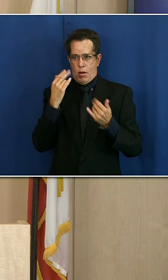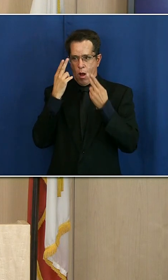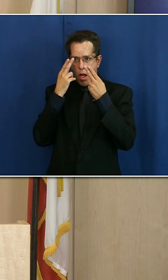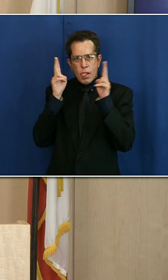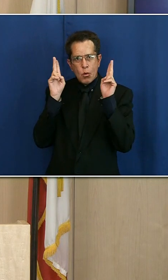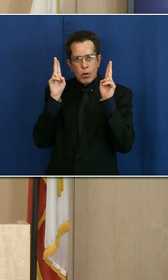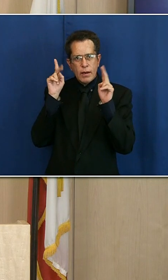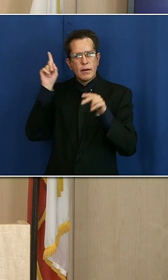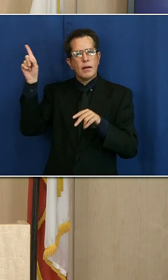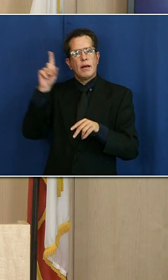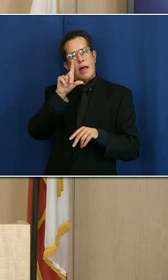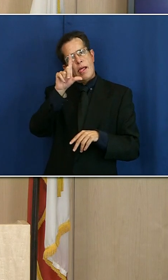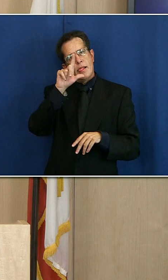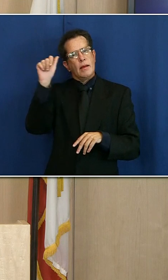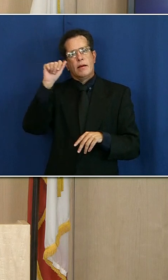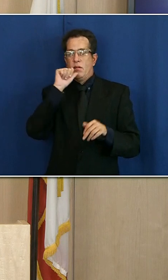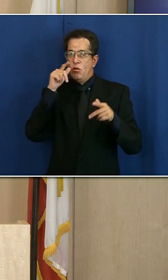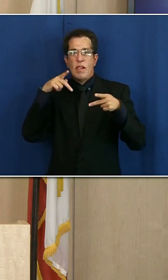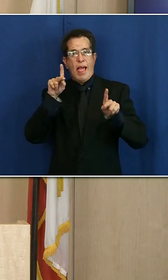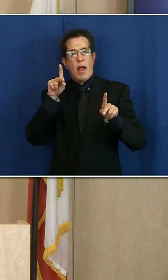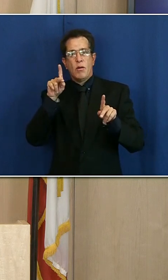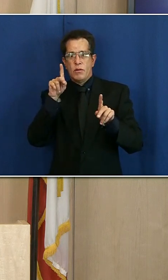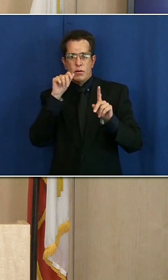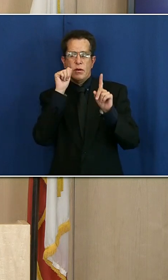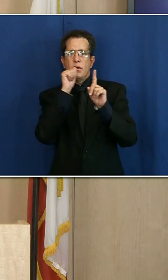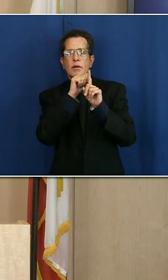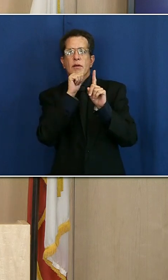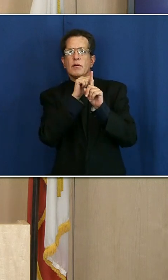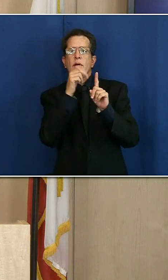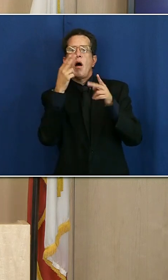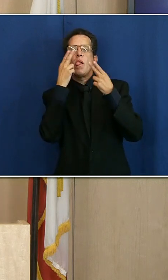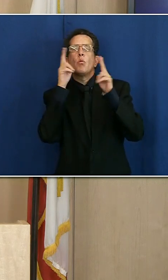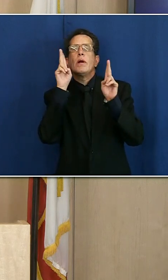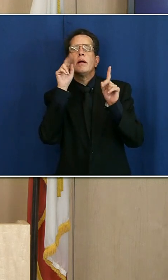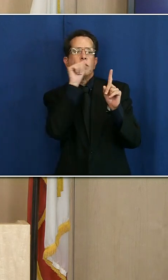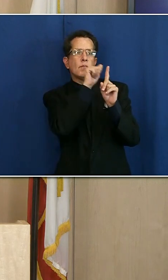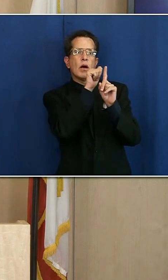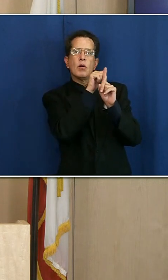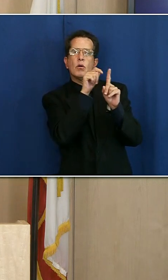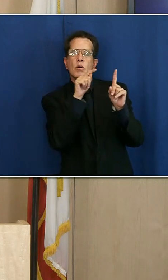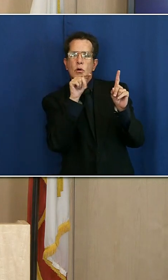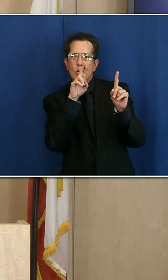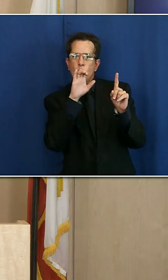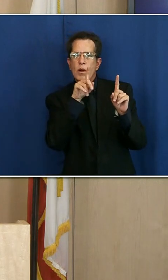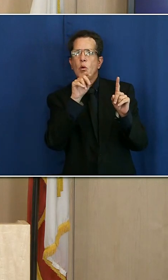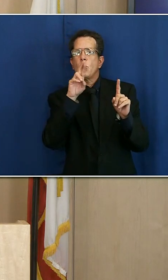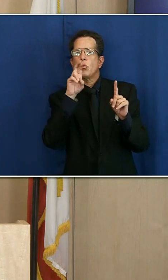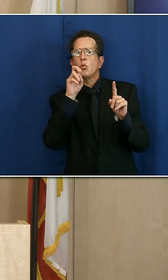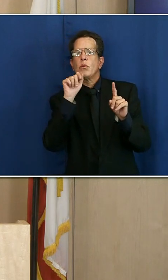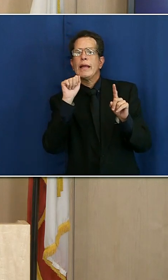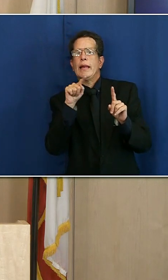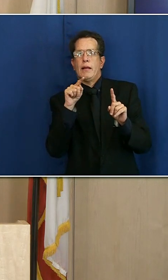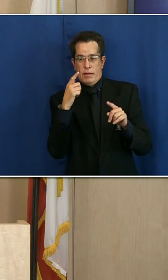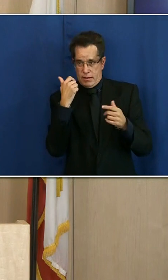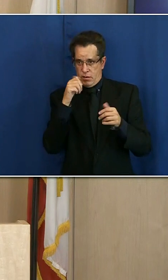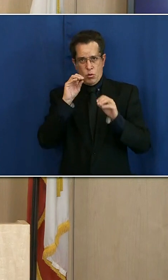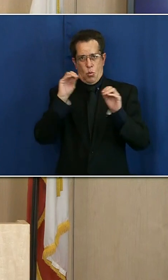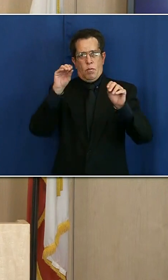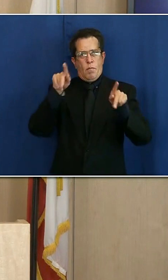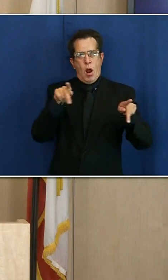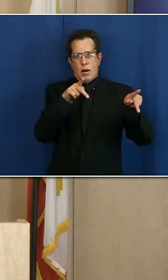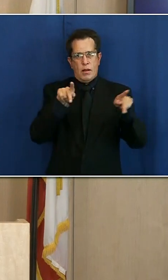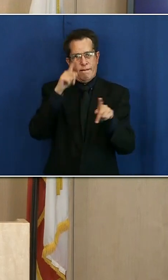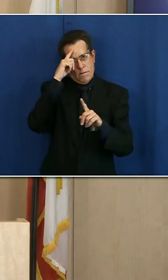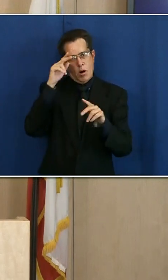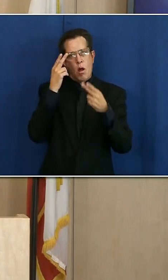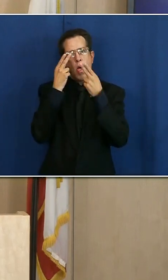away, Los Angeles is not allowing trick-or-treating this Halloween. They're also disallowing parties and events. Will you be issuing a similar order?